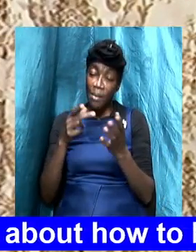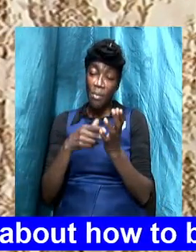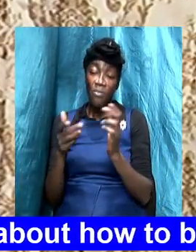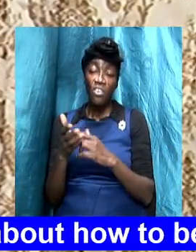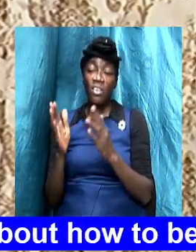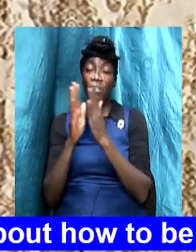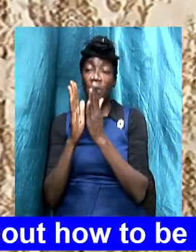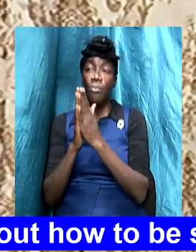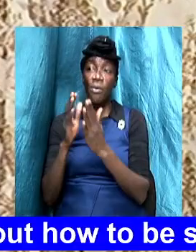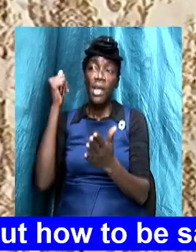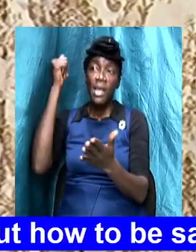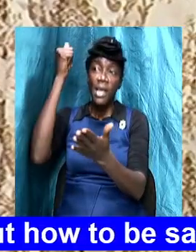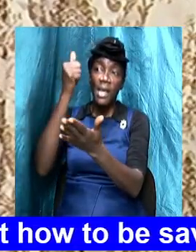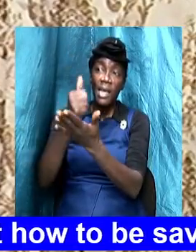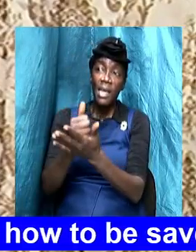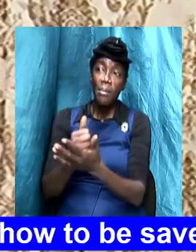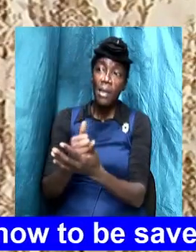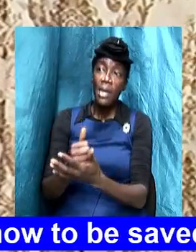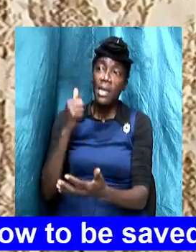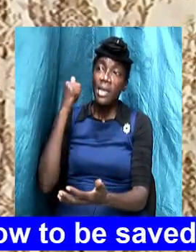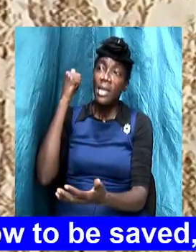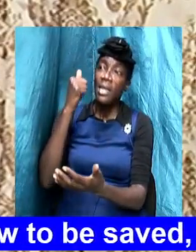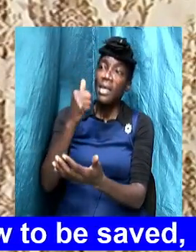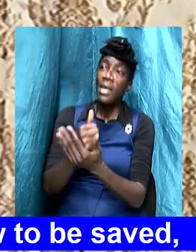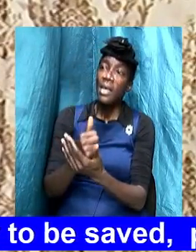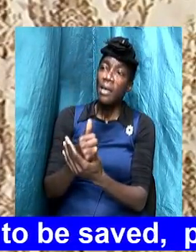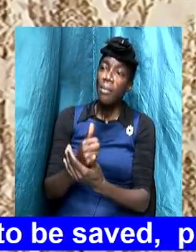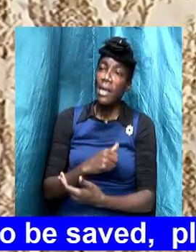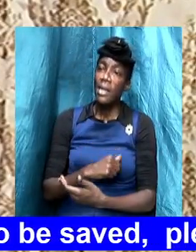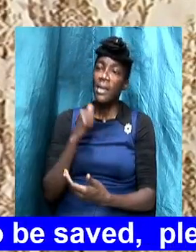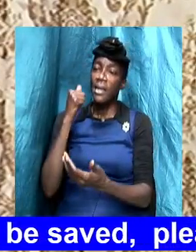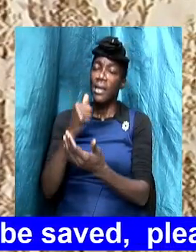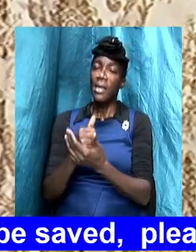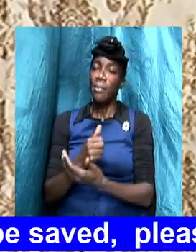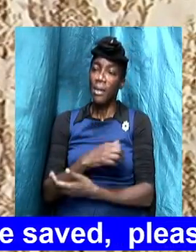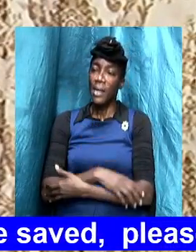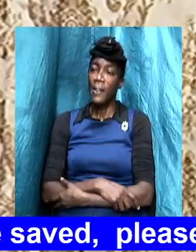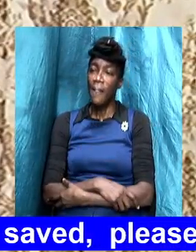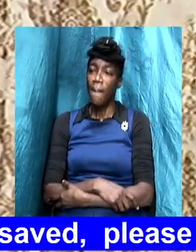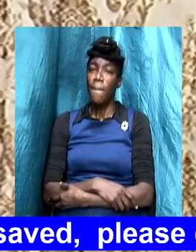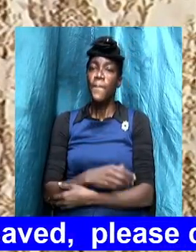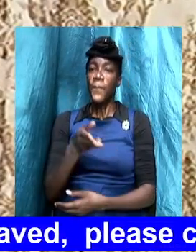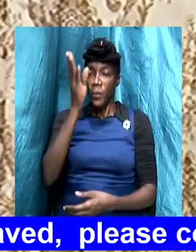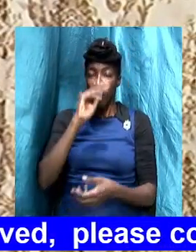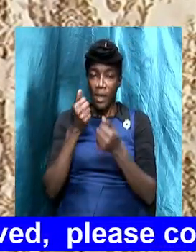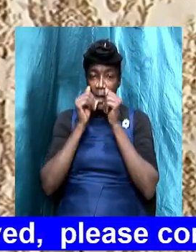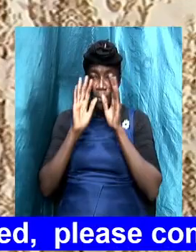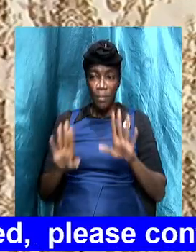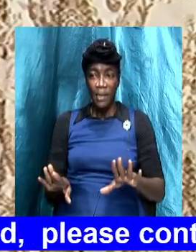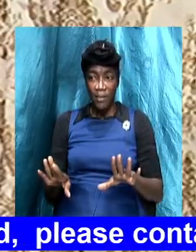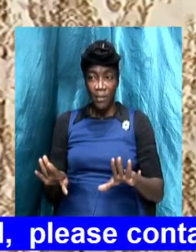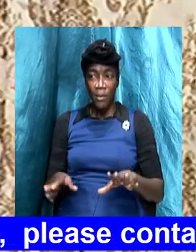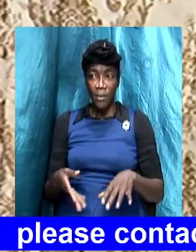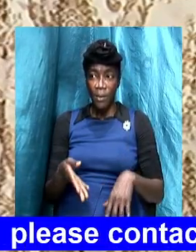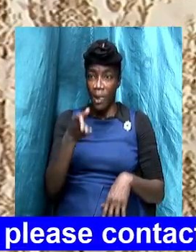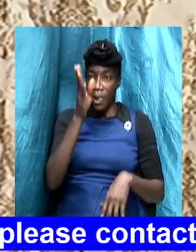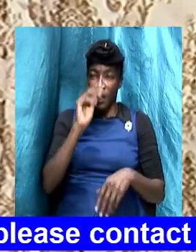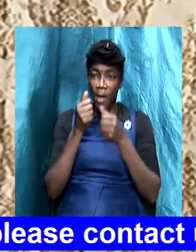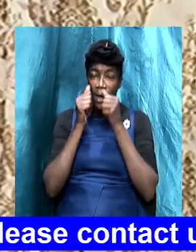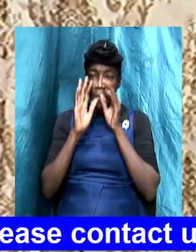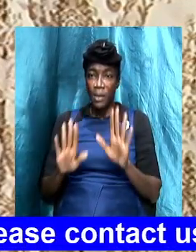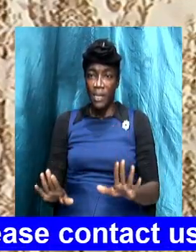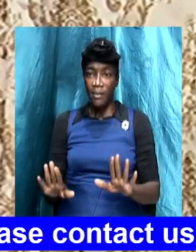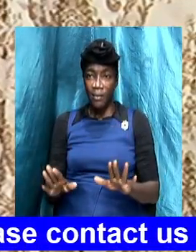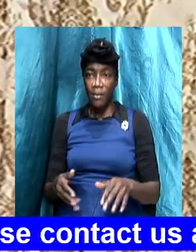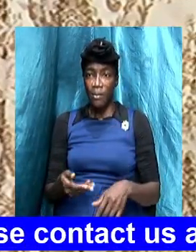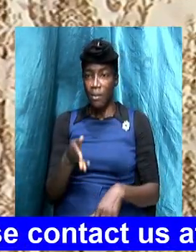Amen and amen. Praise God. Praise God. Praise God. God richly bless you. Praise God. I pray, God, tonight